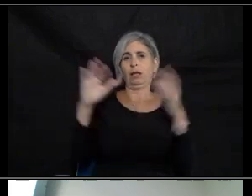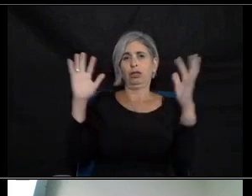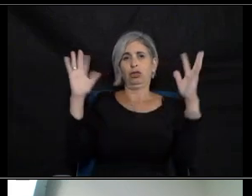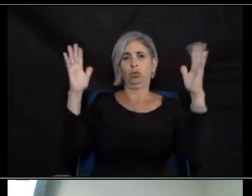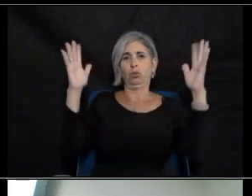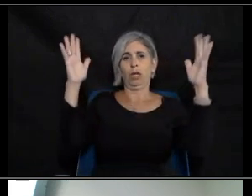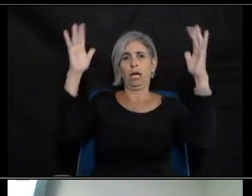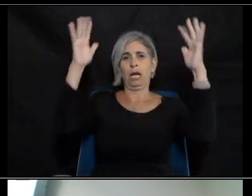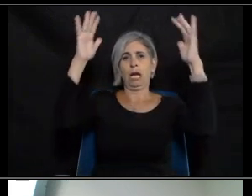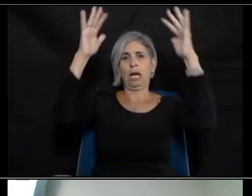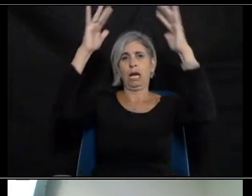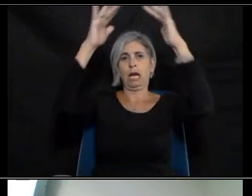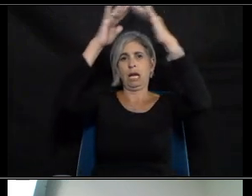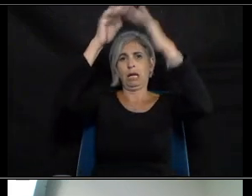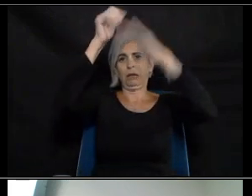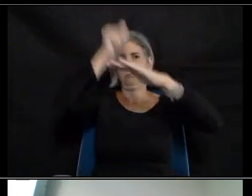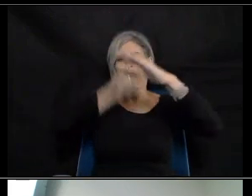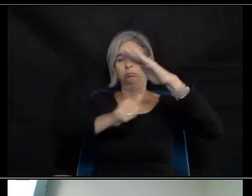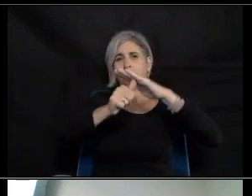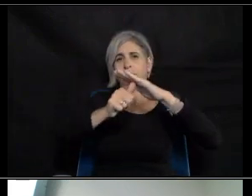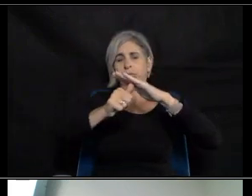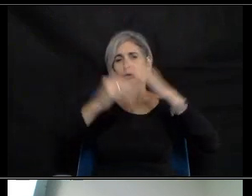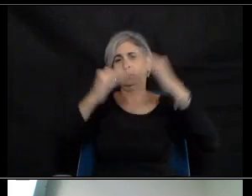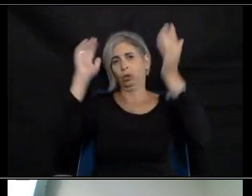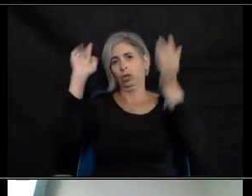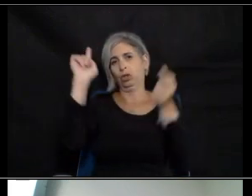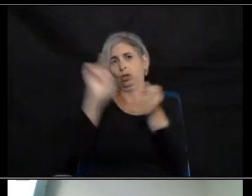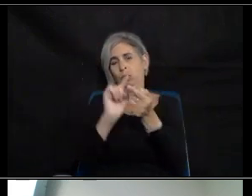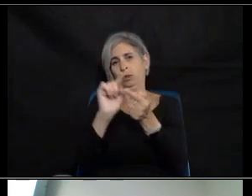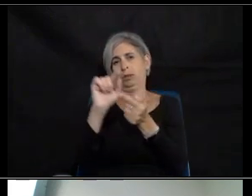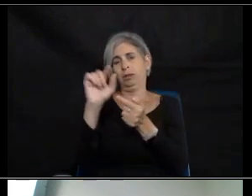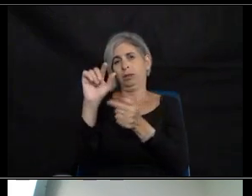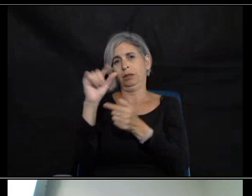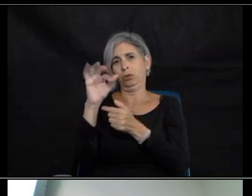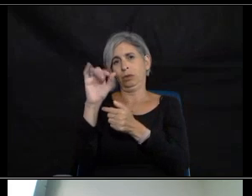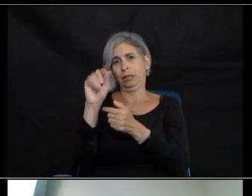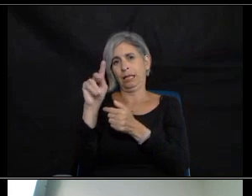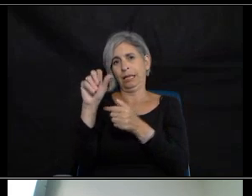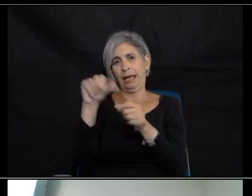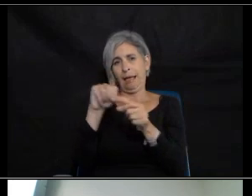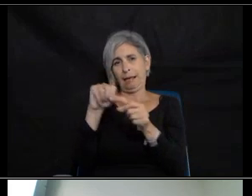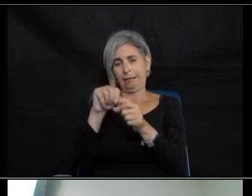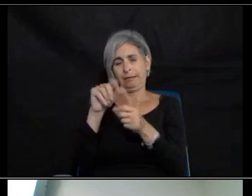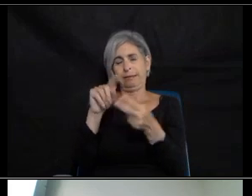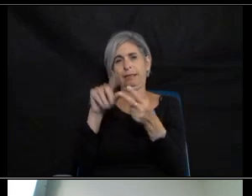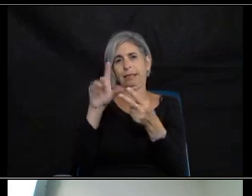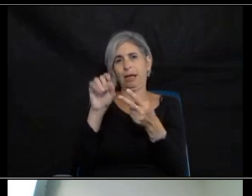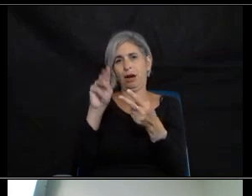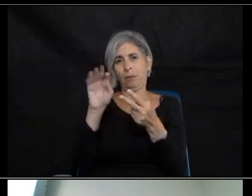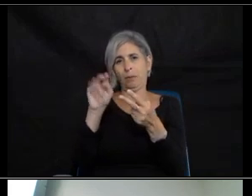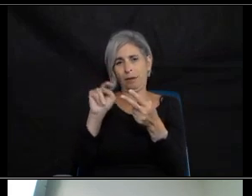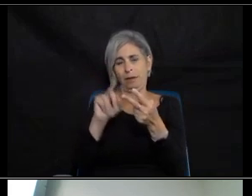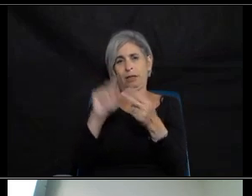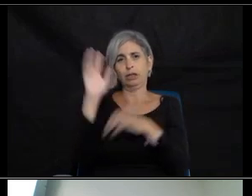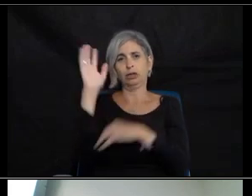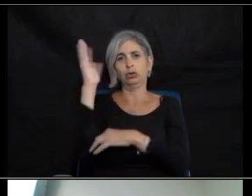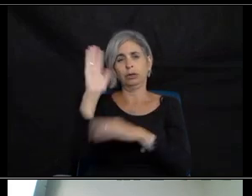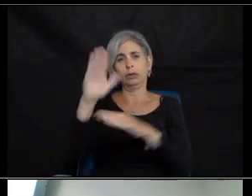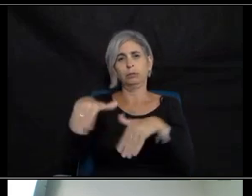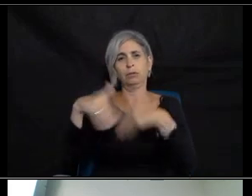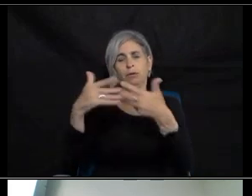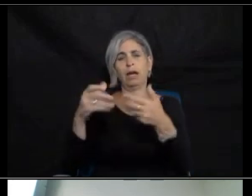In addition to helping reduce greenhouse gas emissions by sequestering carbon, trees also provide